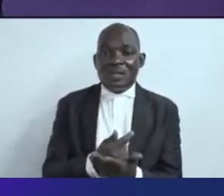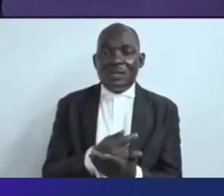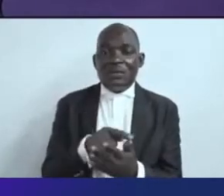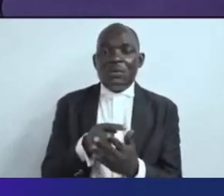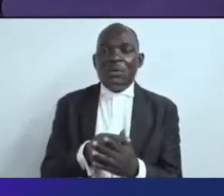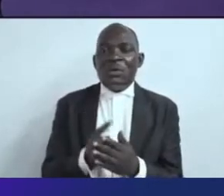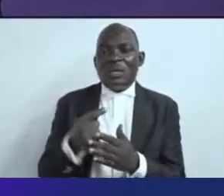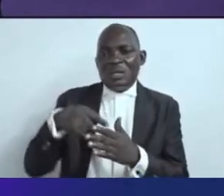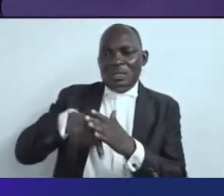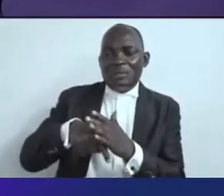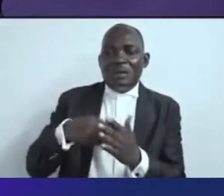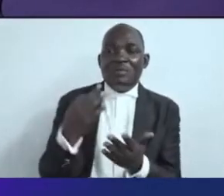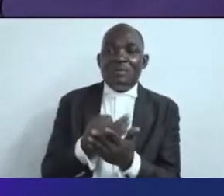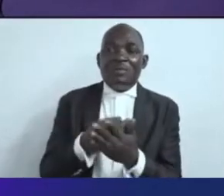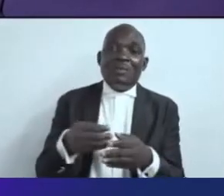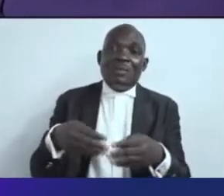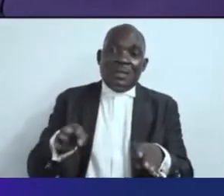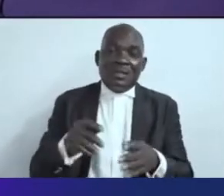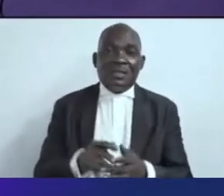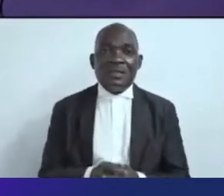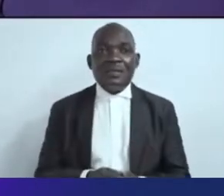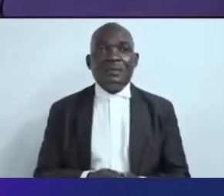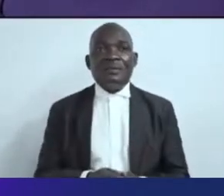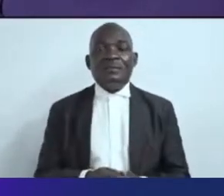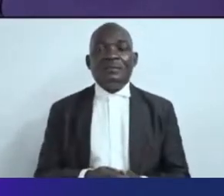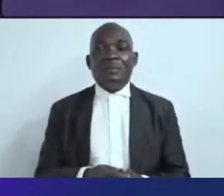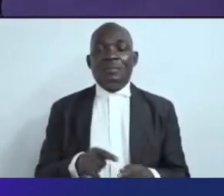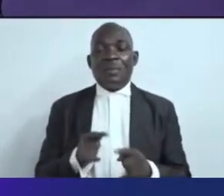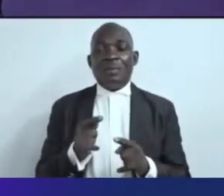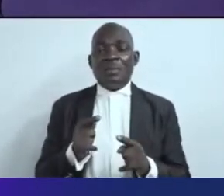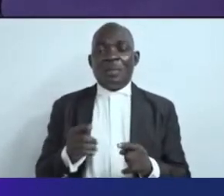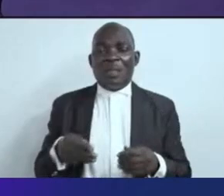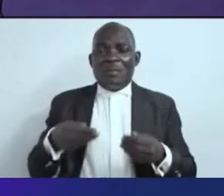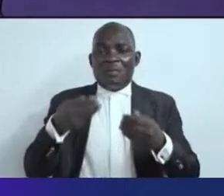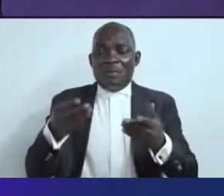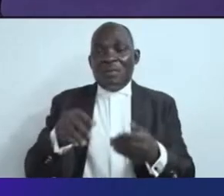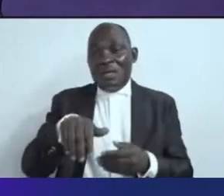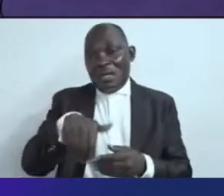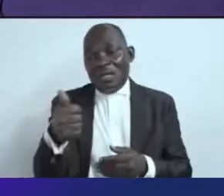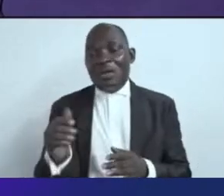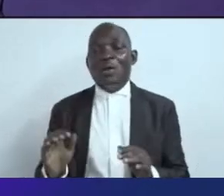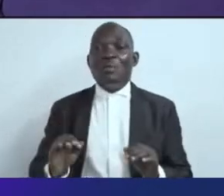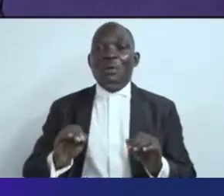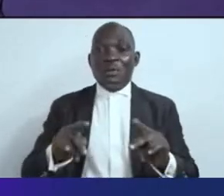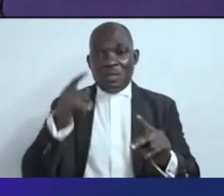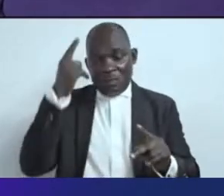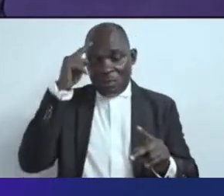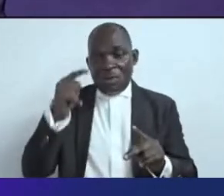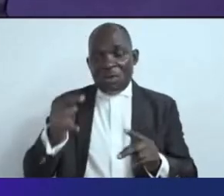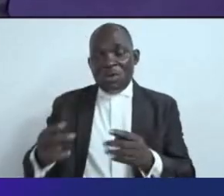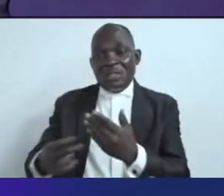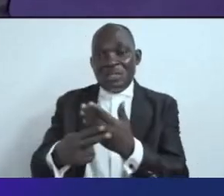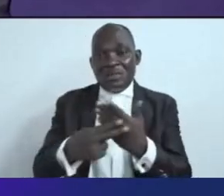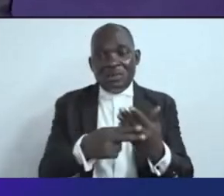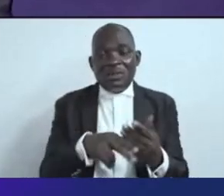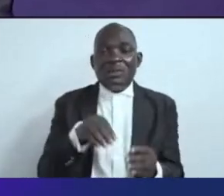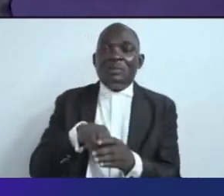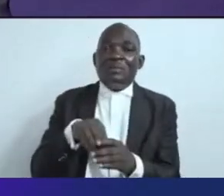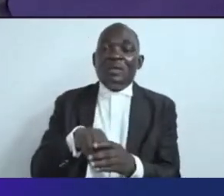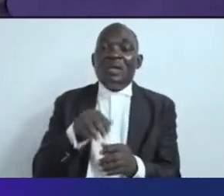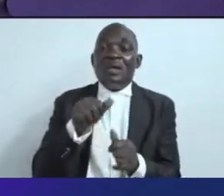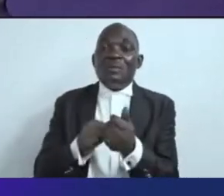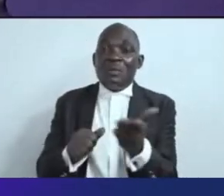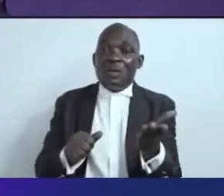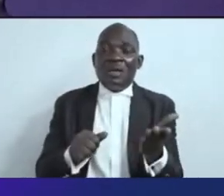deepen our financial markets by offering other avenues for savers to invest. Everybody is